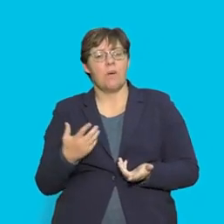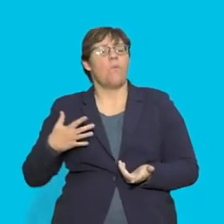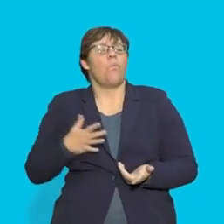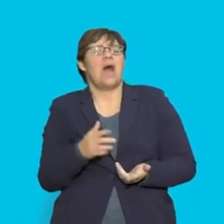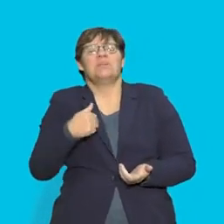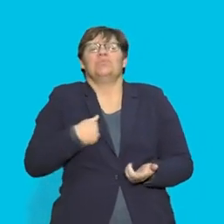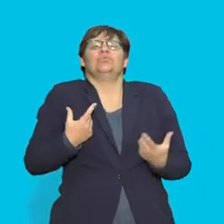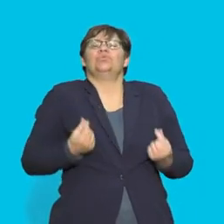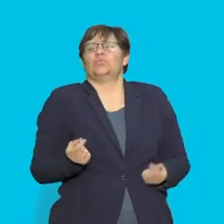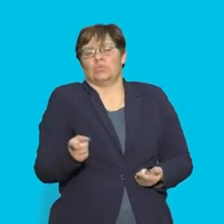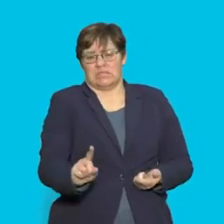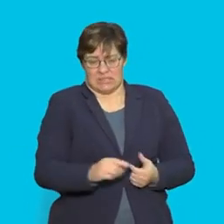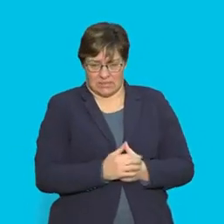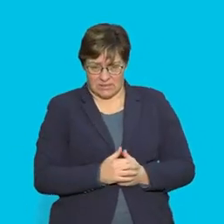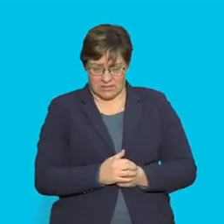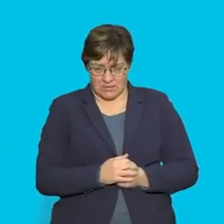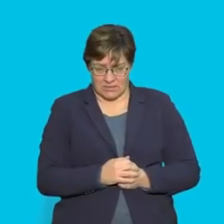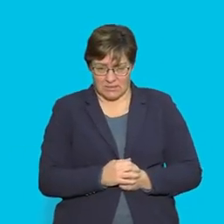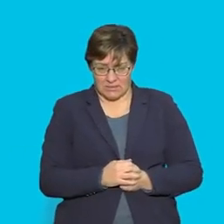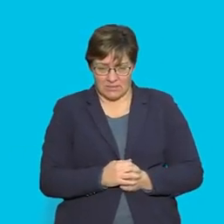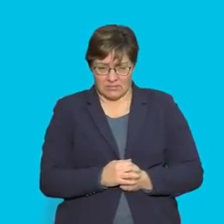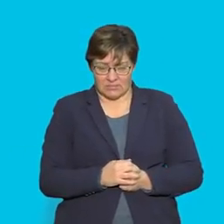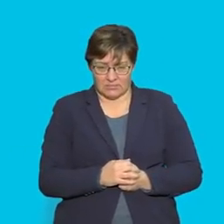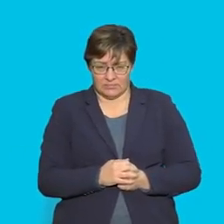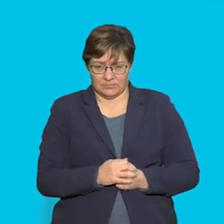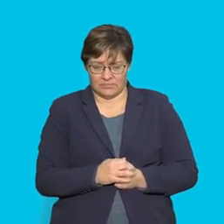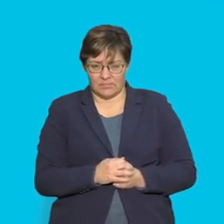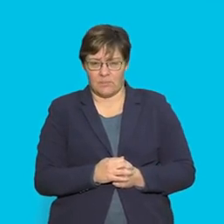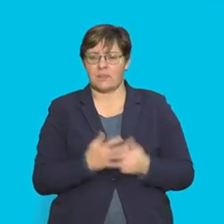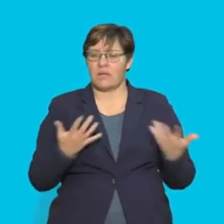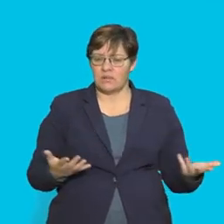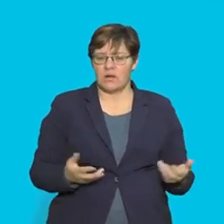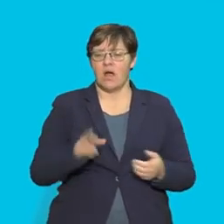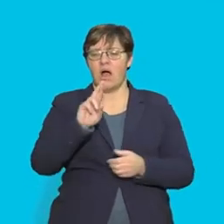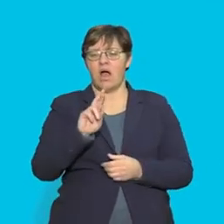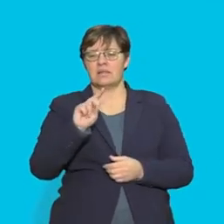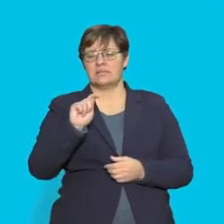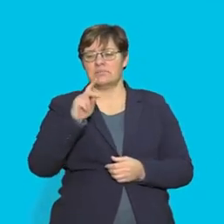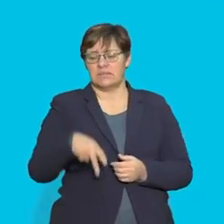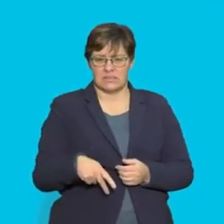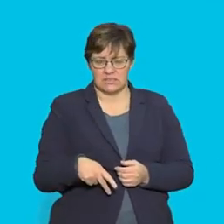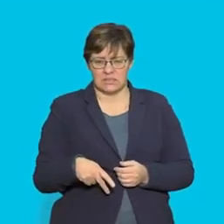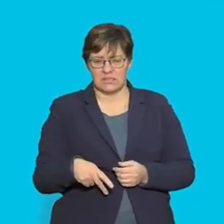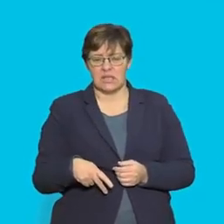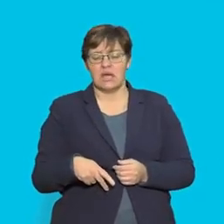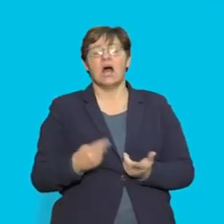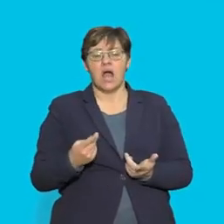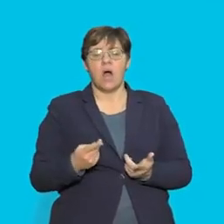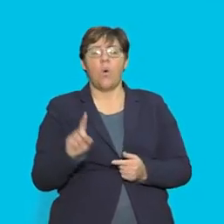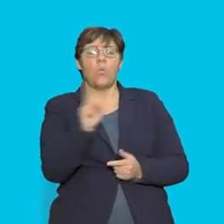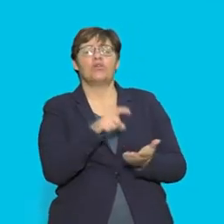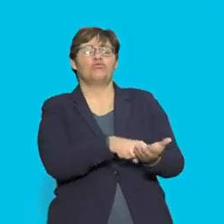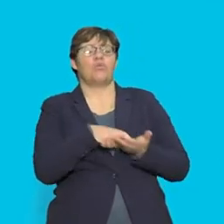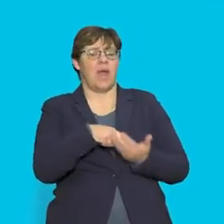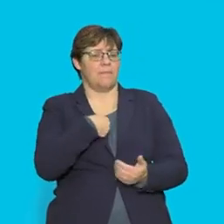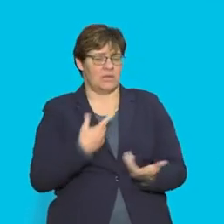do? Right? You will look at things like RTP. What is required to be proven, right? What